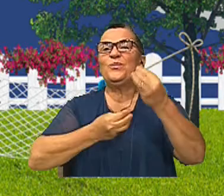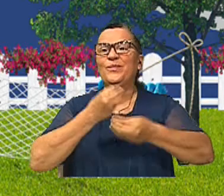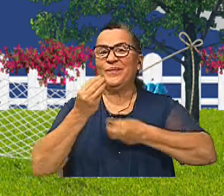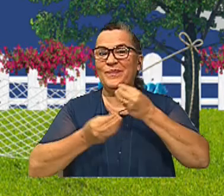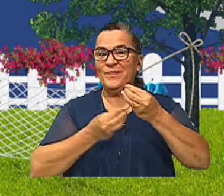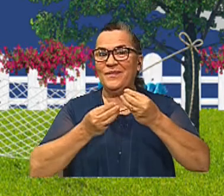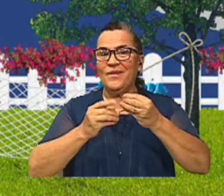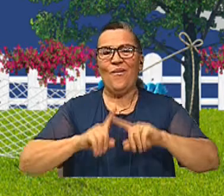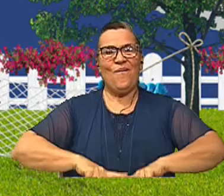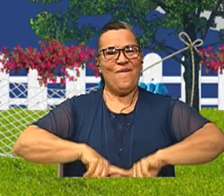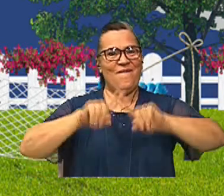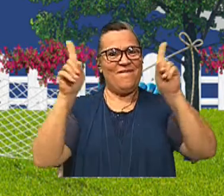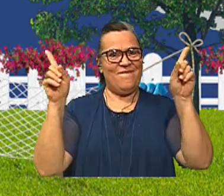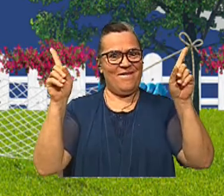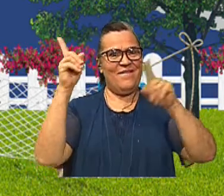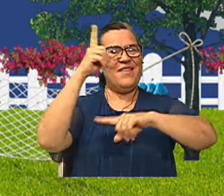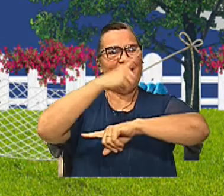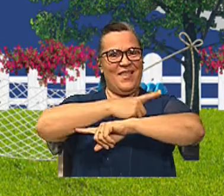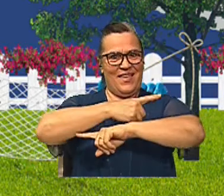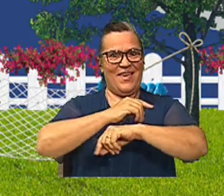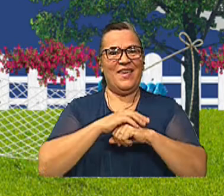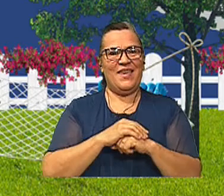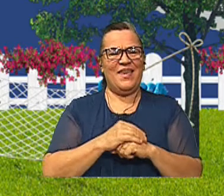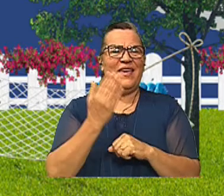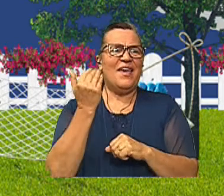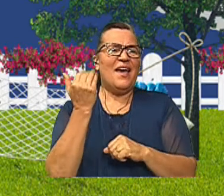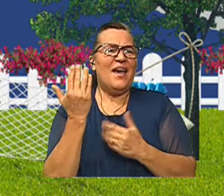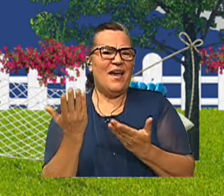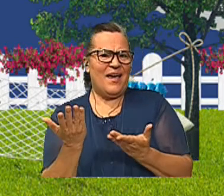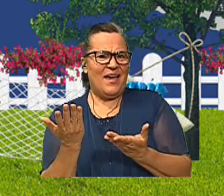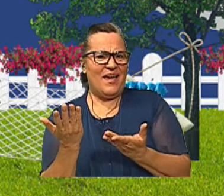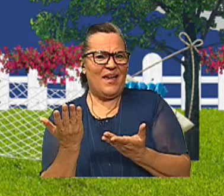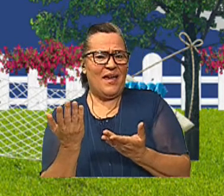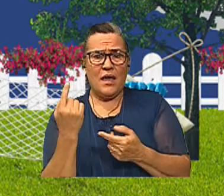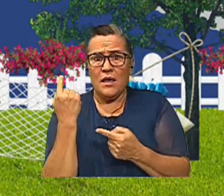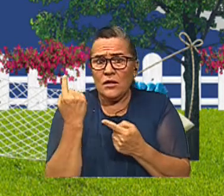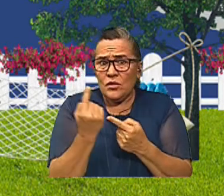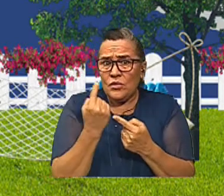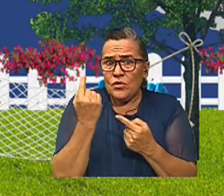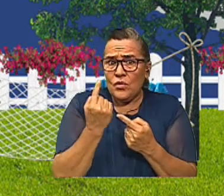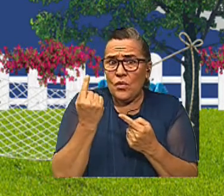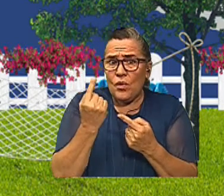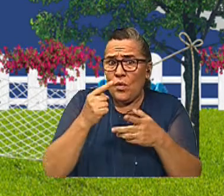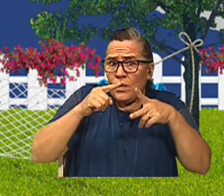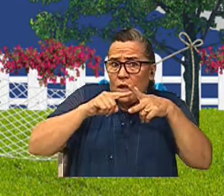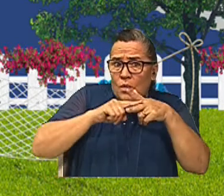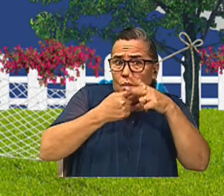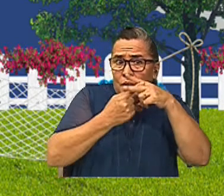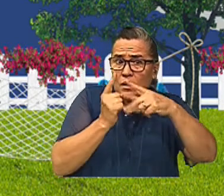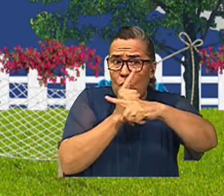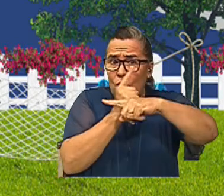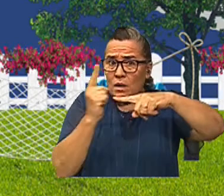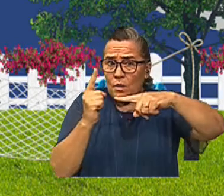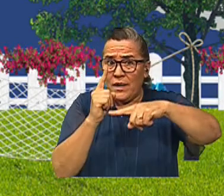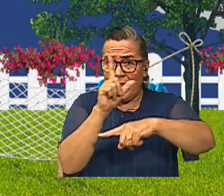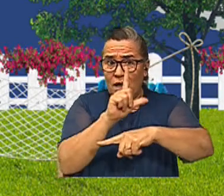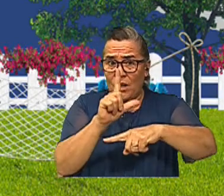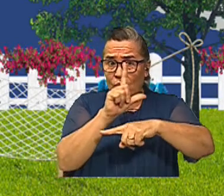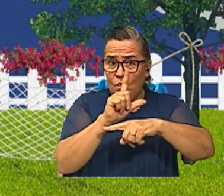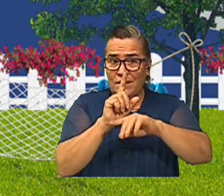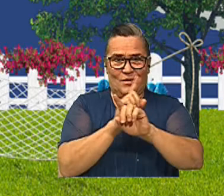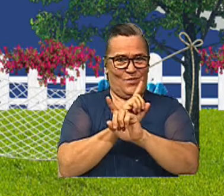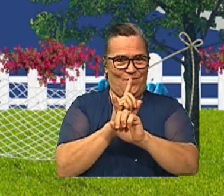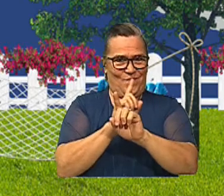a different day because it is not only the beginning of the weekend.